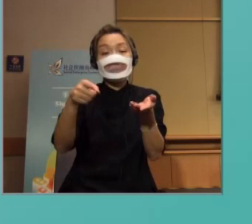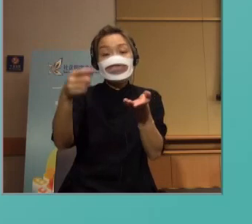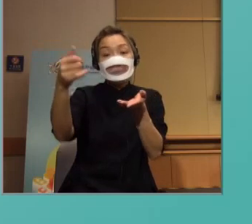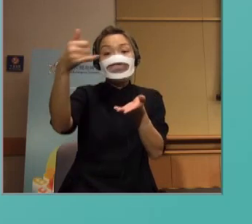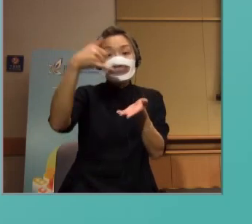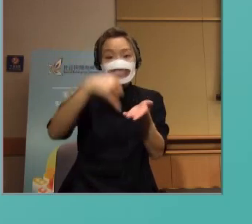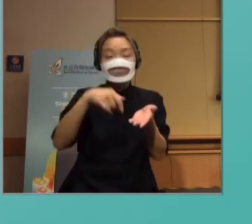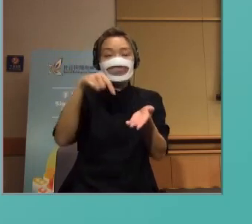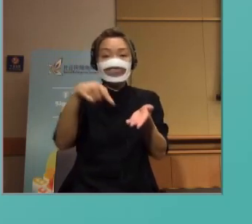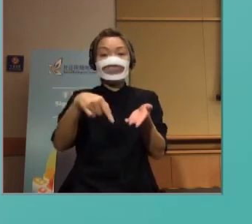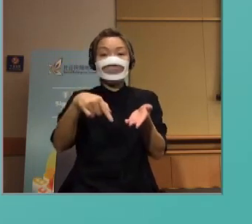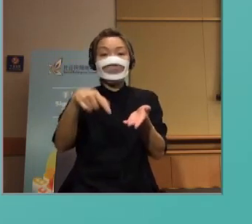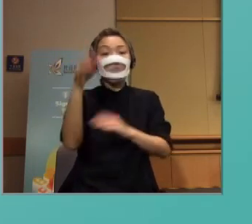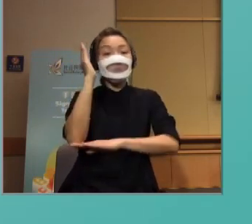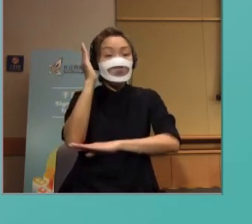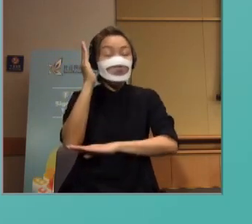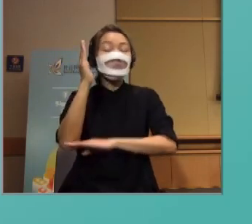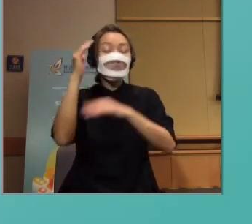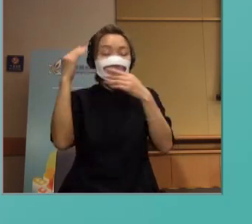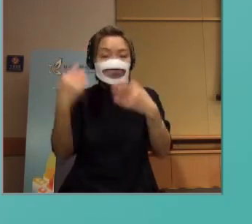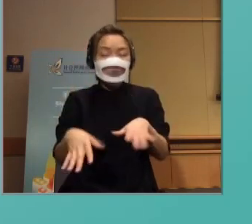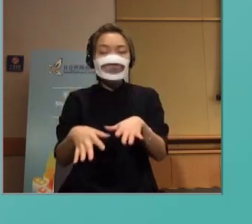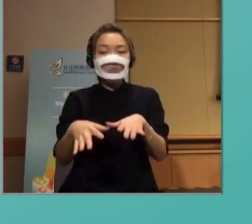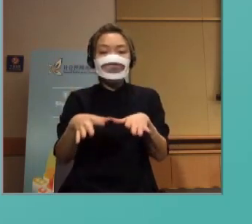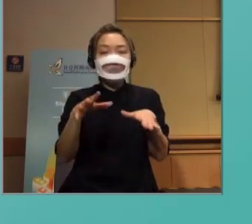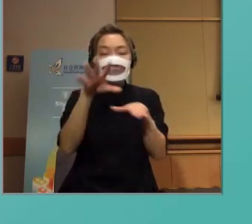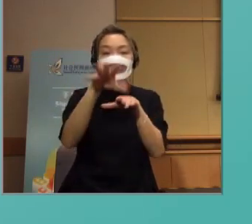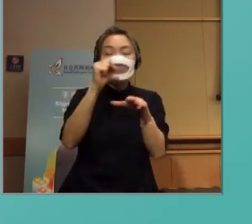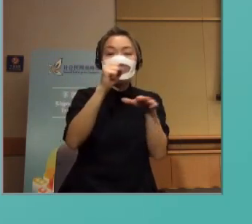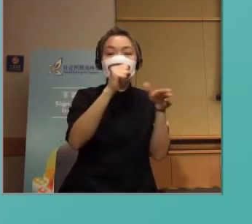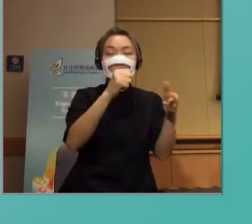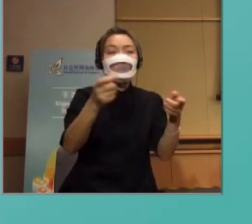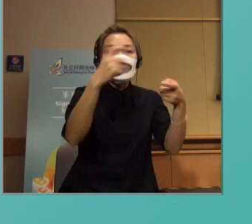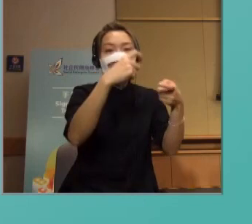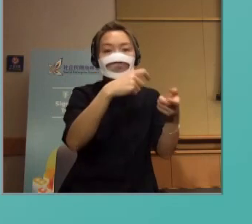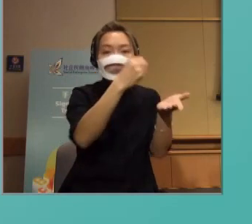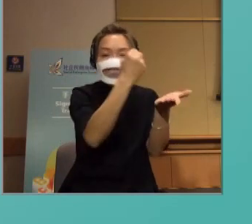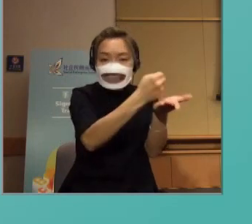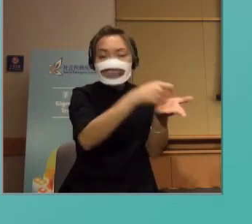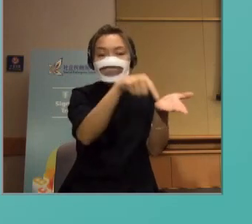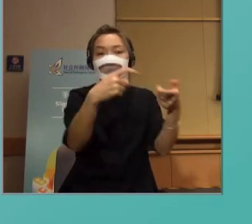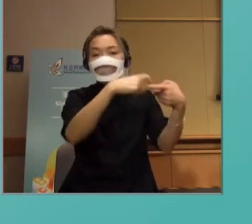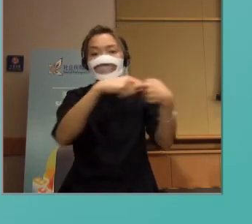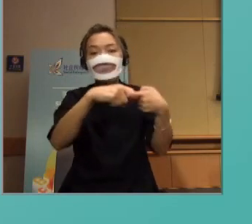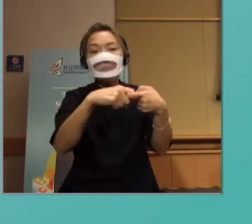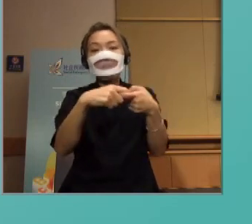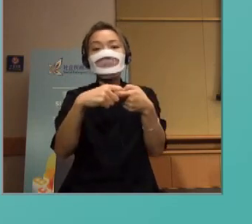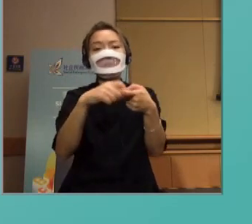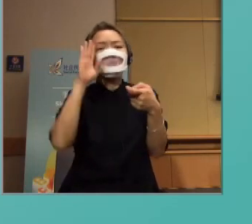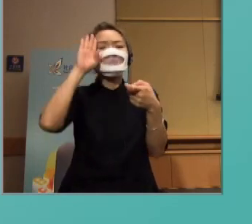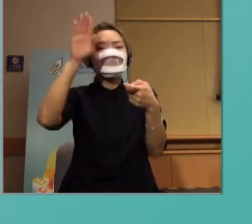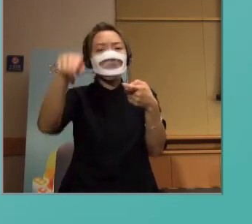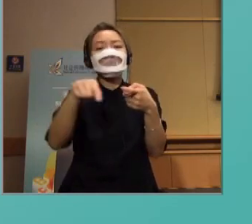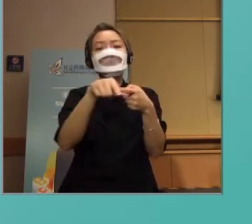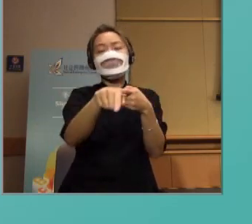tied to your wallet. So what happens? What could be would be one day in the future, you don't really need to go for a job